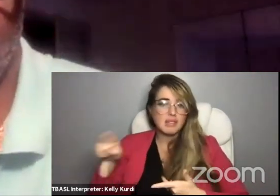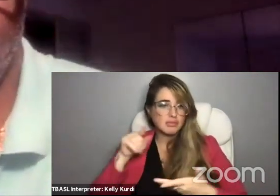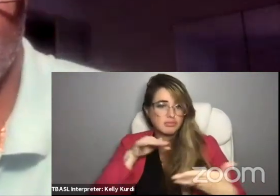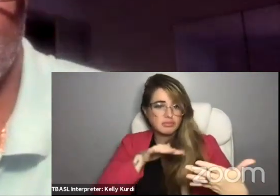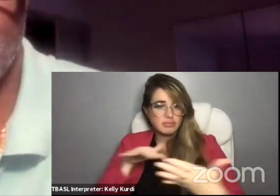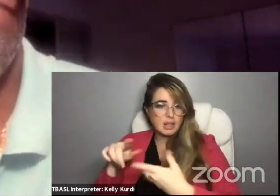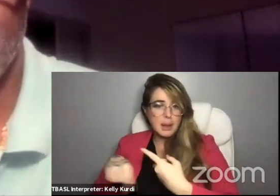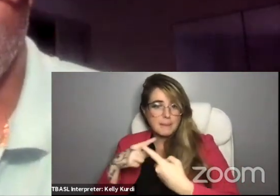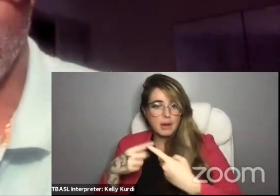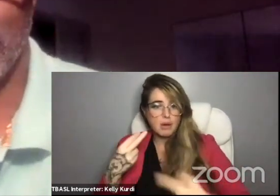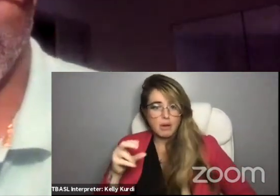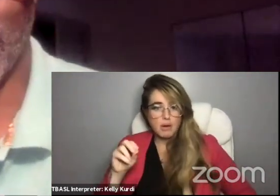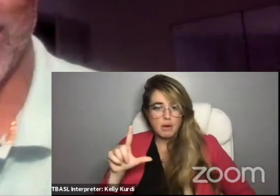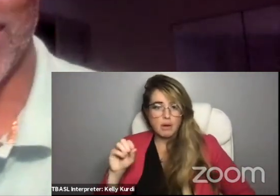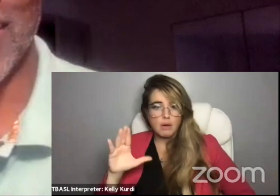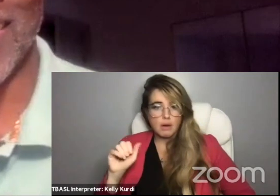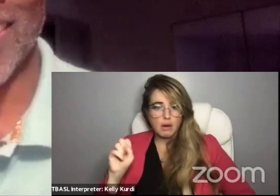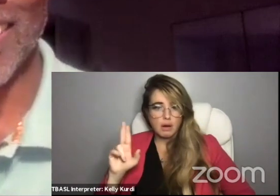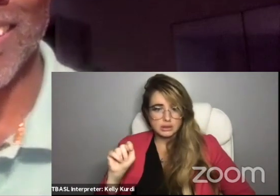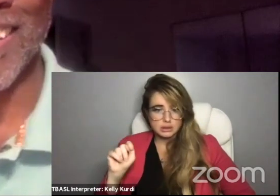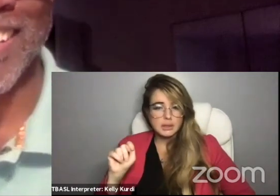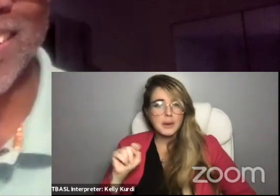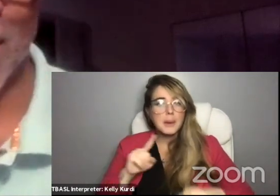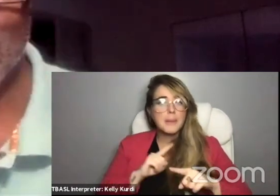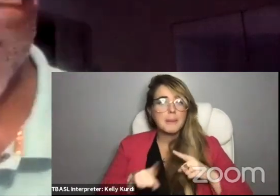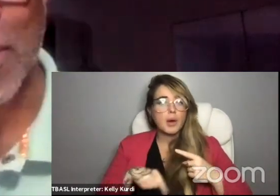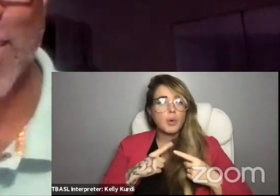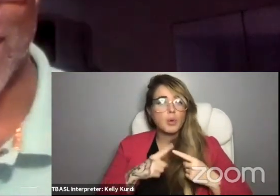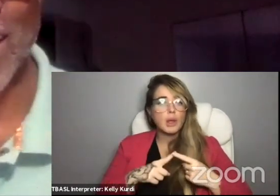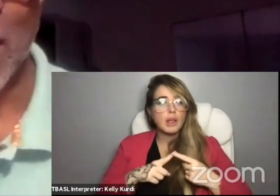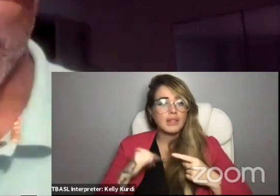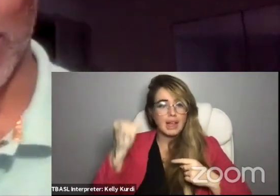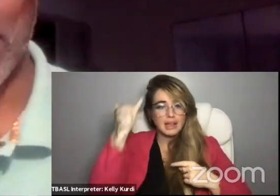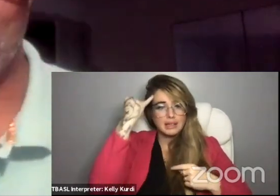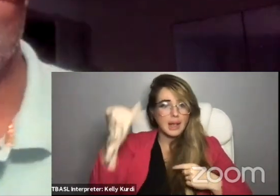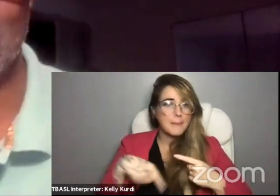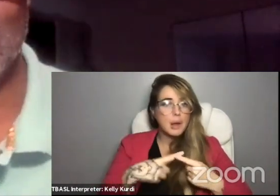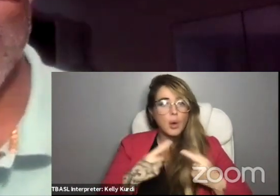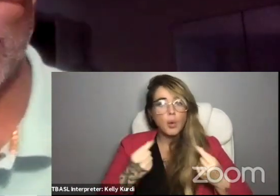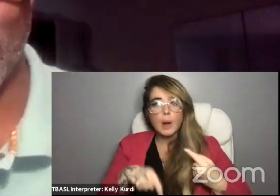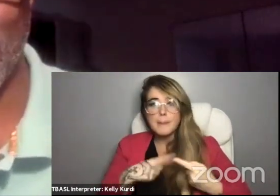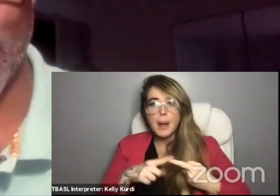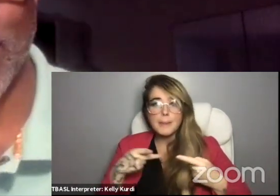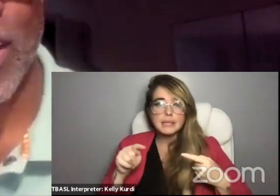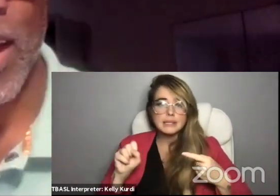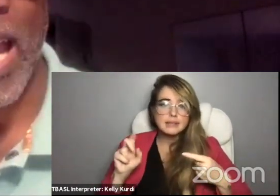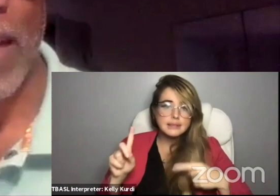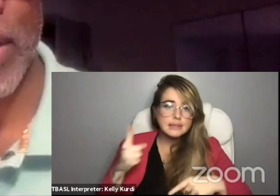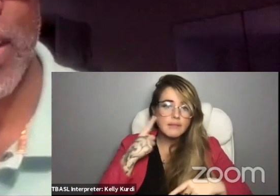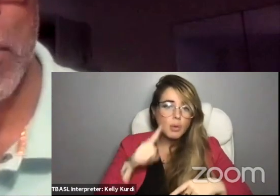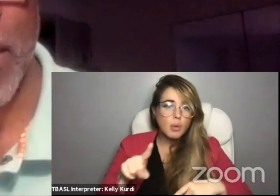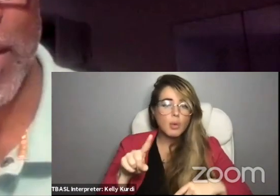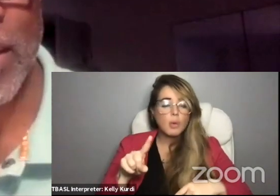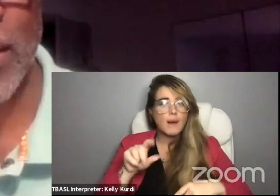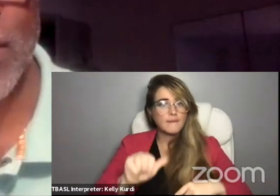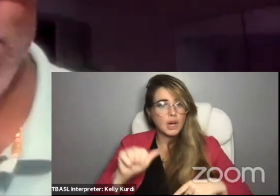the Holocaust. But when the notion comes of like, what about PTSD for